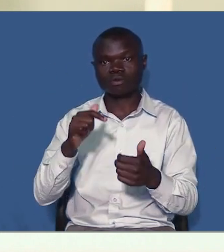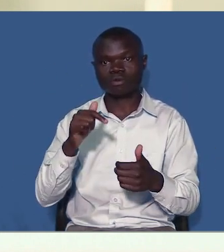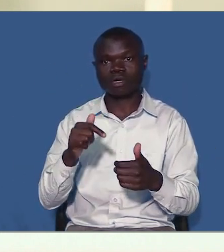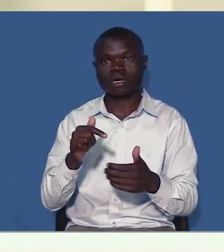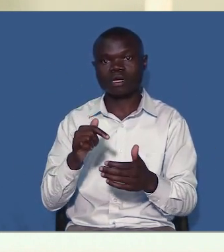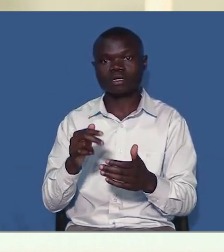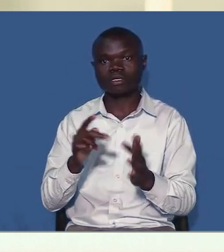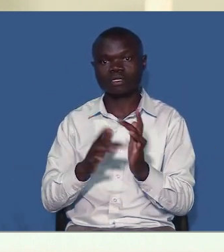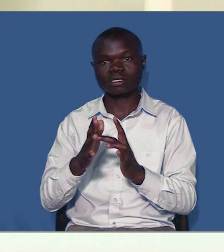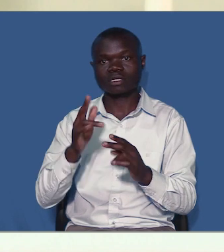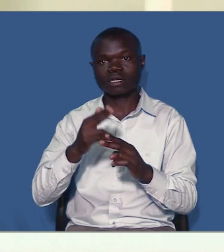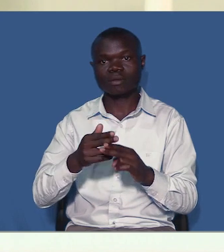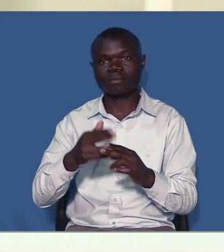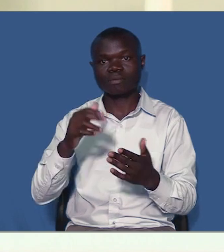pray.